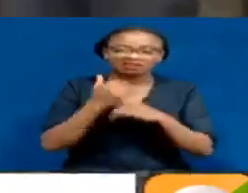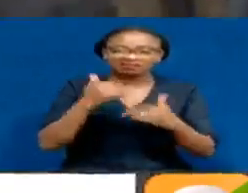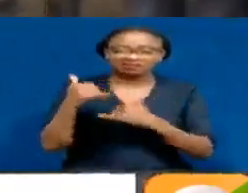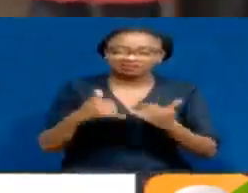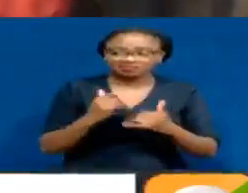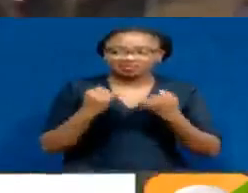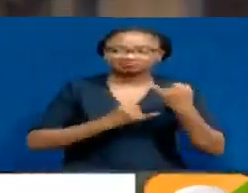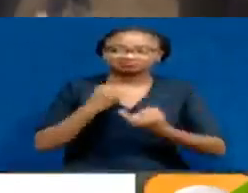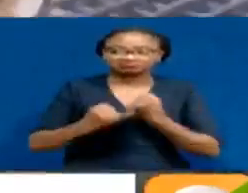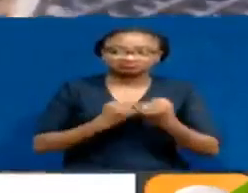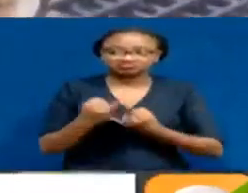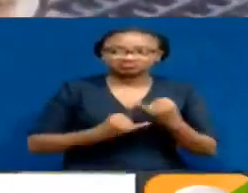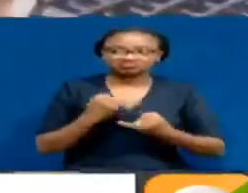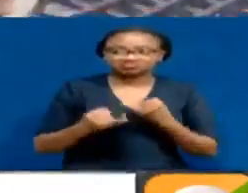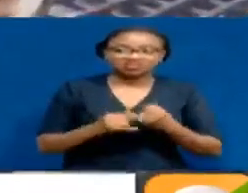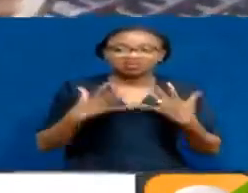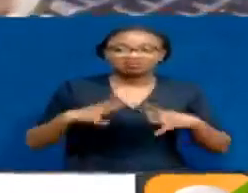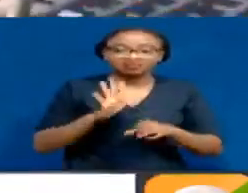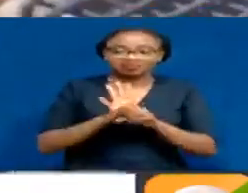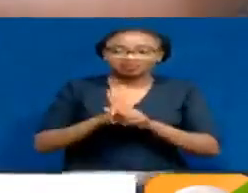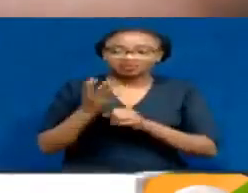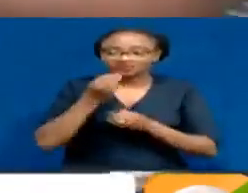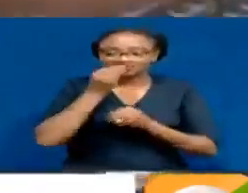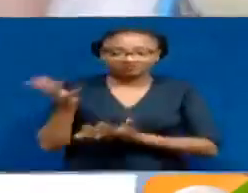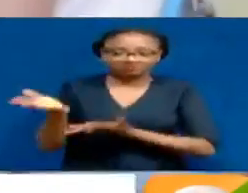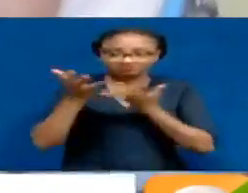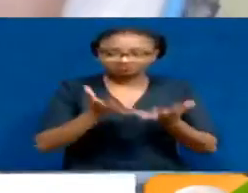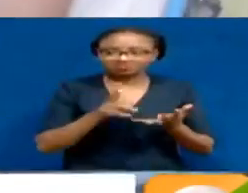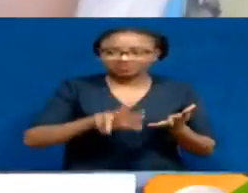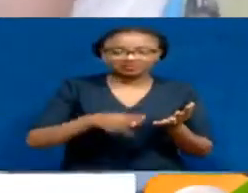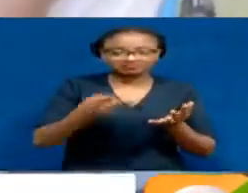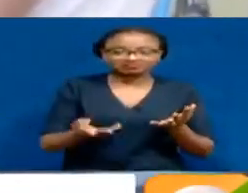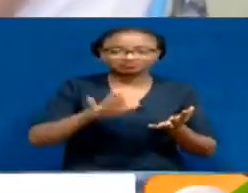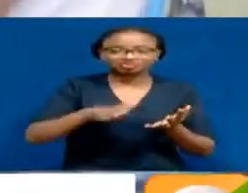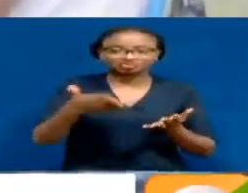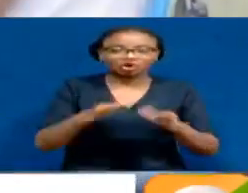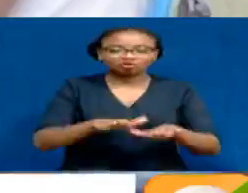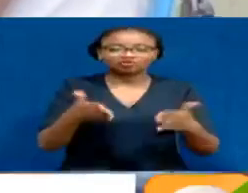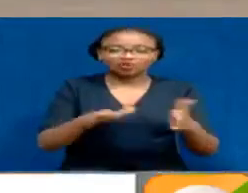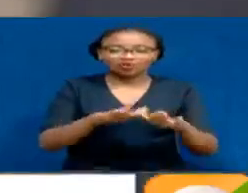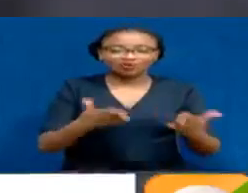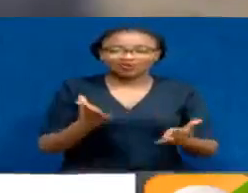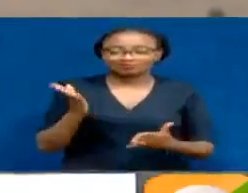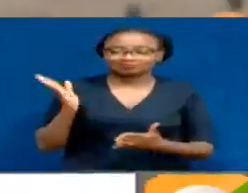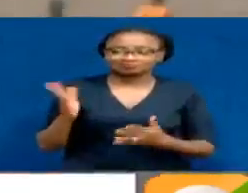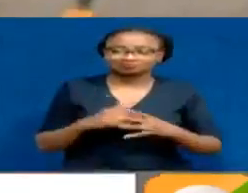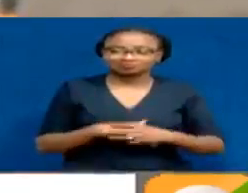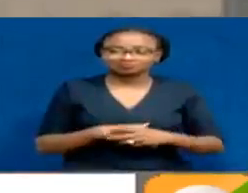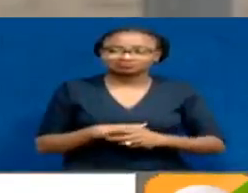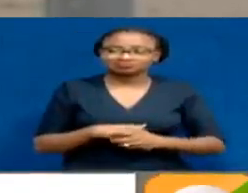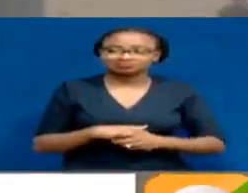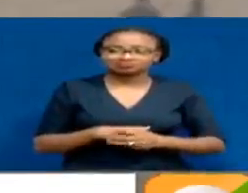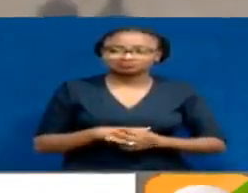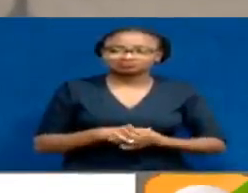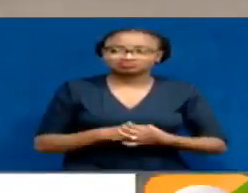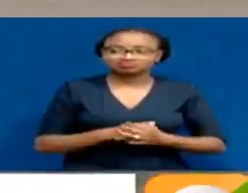they created their own entertainment. Most people carried their own food, and barbecues were the order of the day at a vantage point where the spectators enjoyed